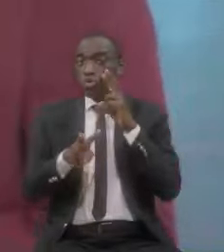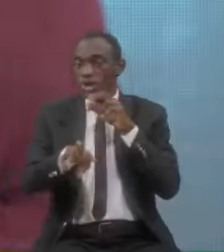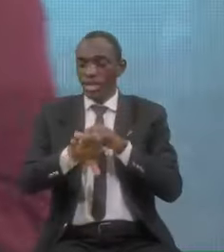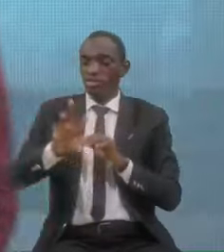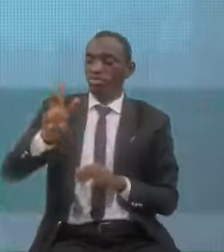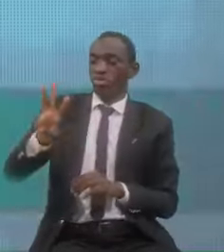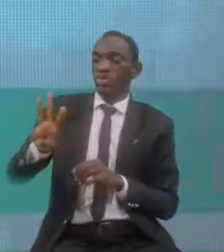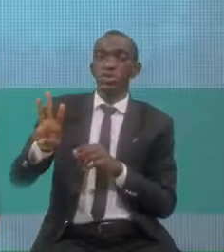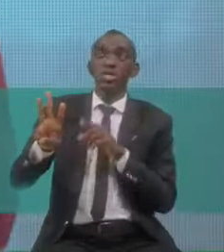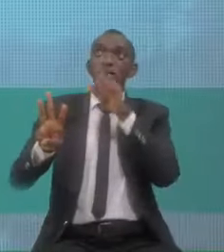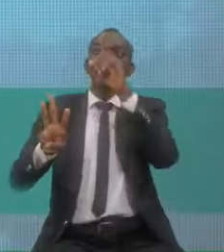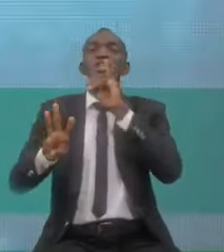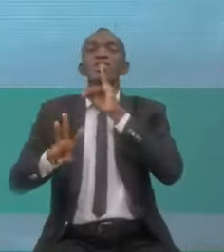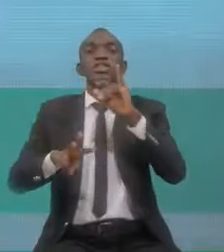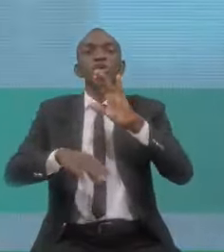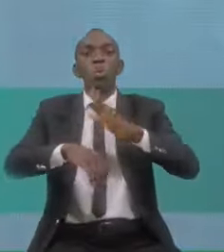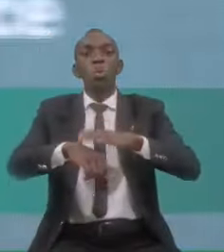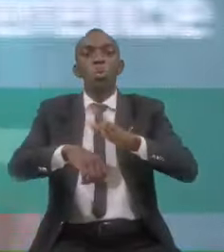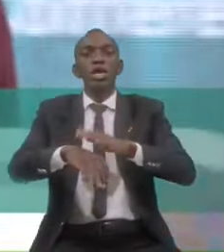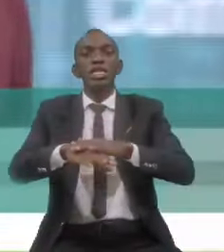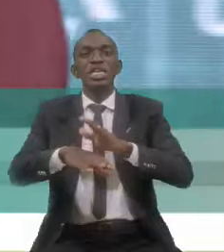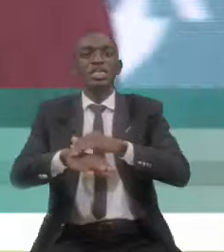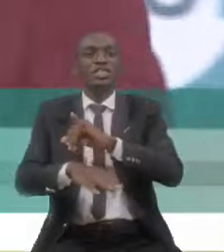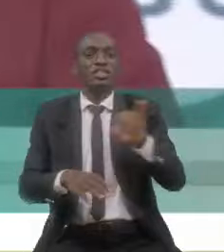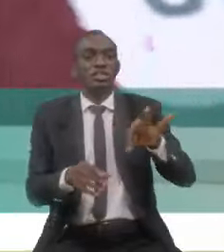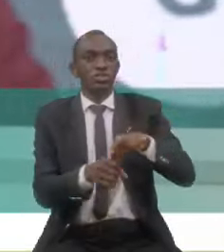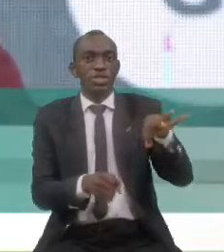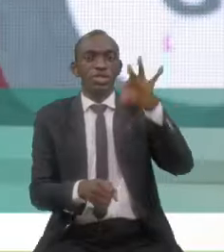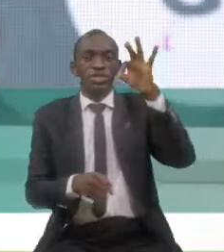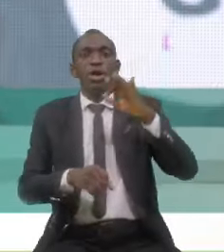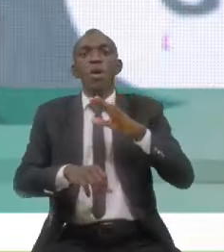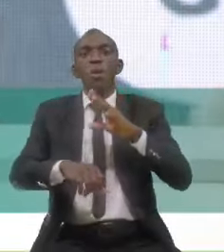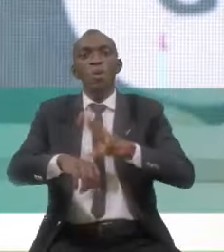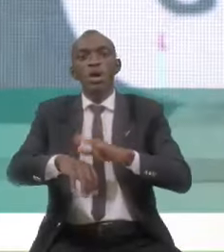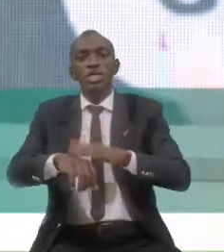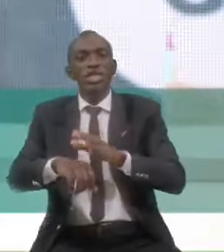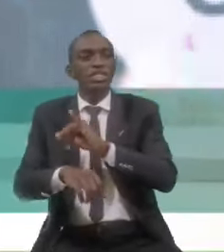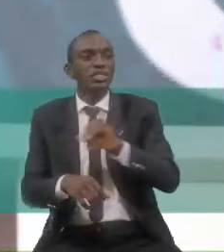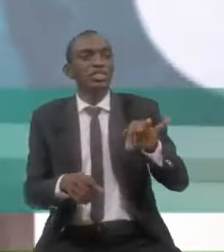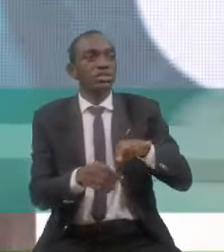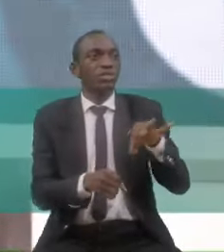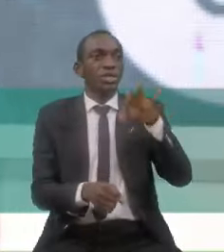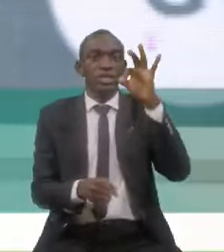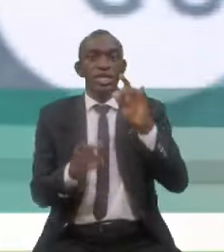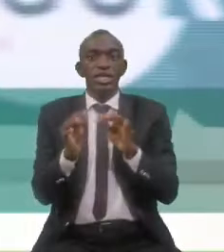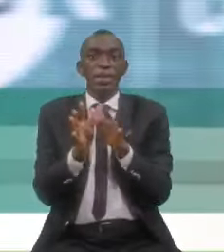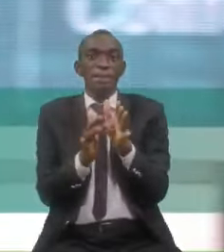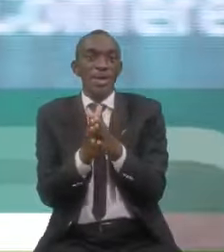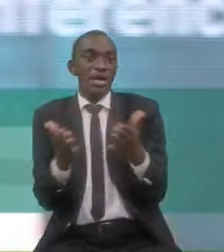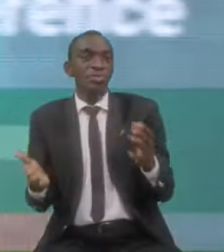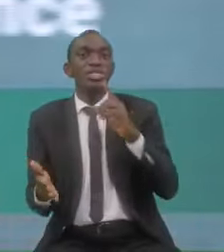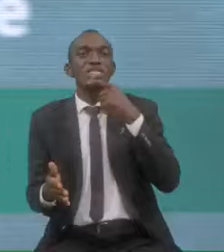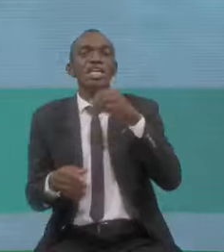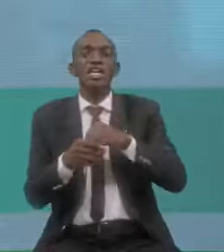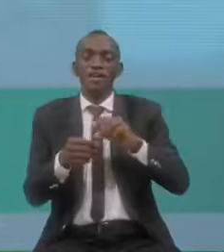warning spirit. The warning spirit. The Bible says in 1 Timothy chapter 4,